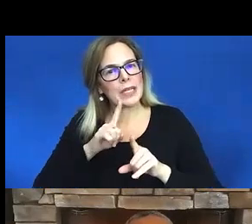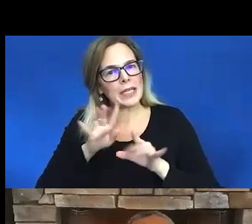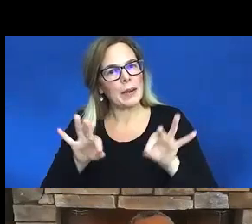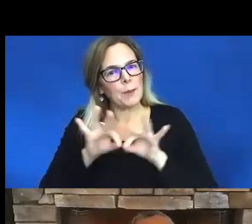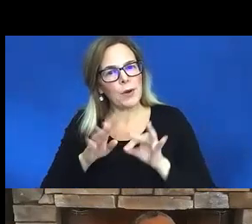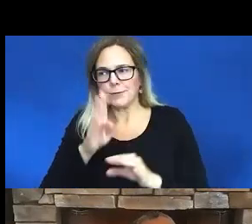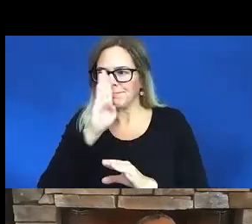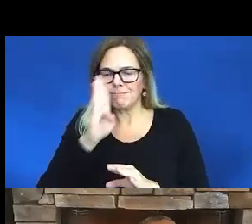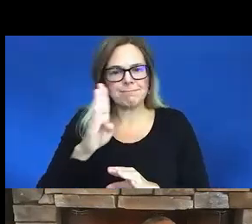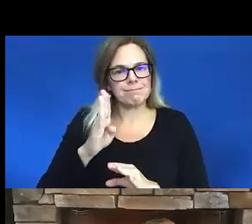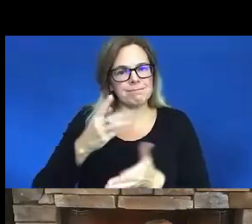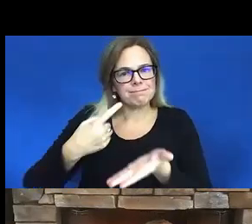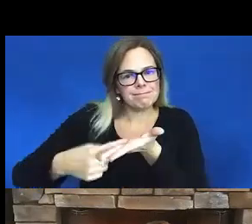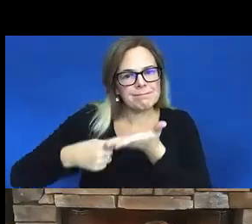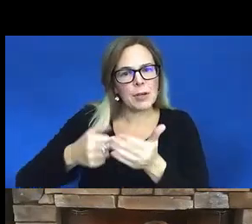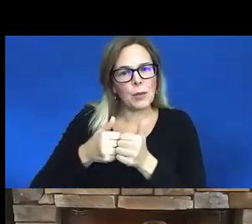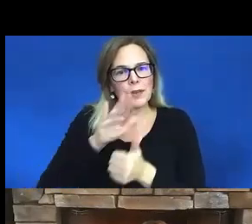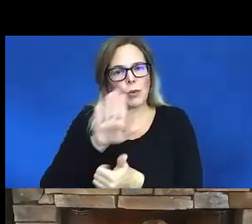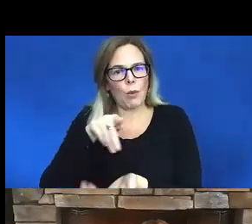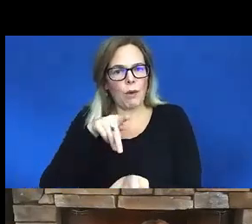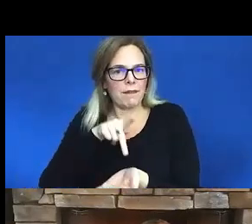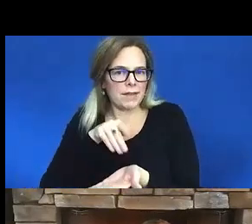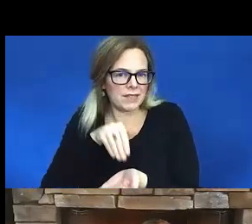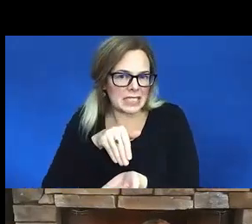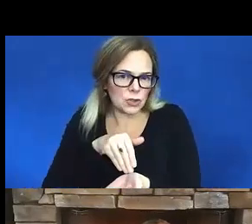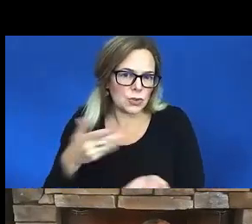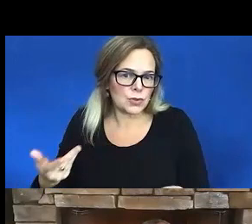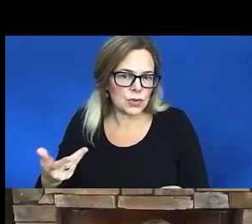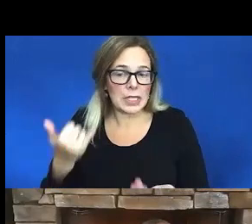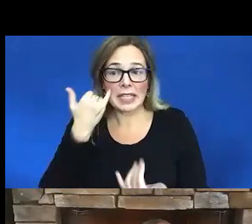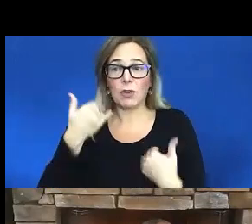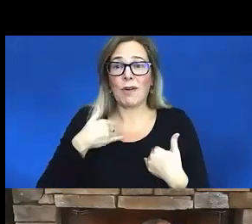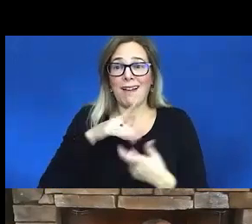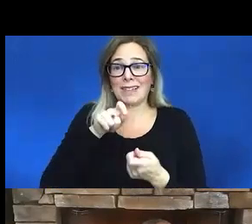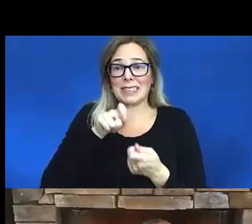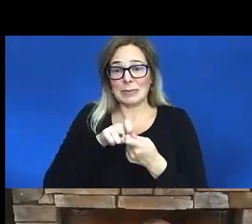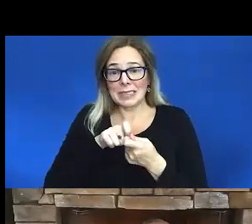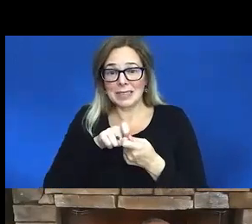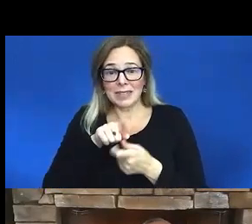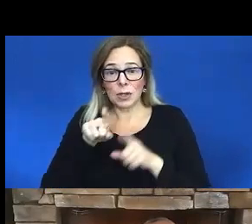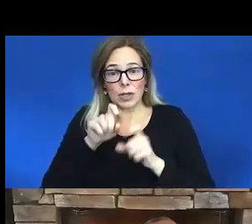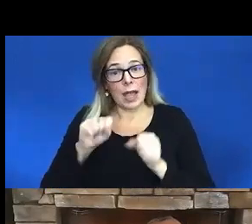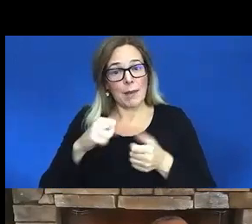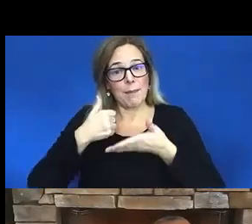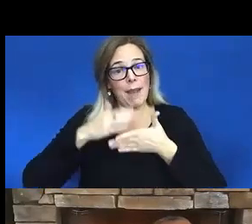about, or if you have specific questions, I'm happy to counsel you offline. Thanks.